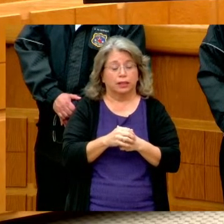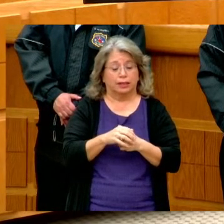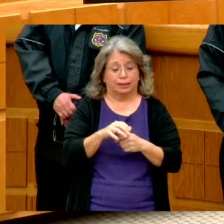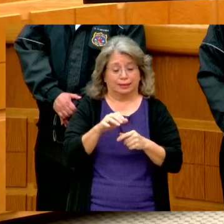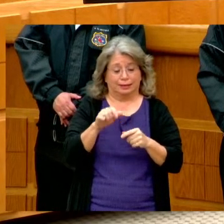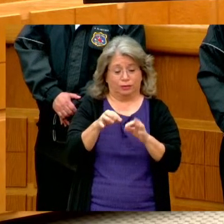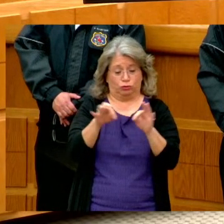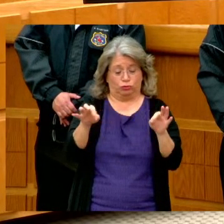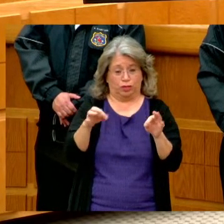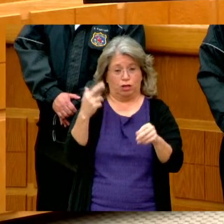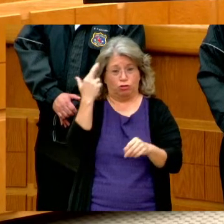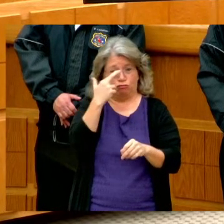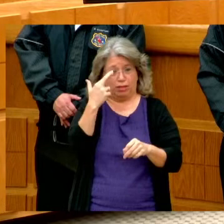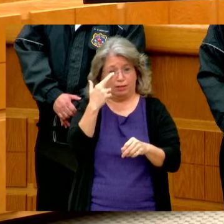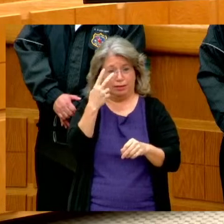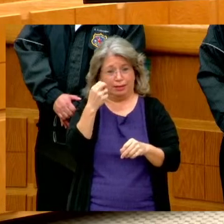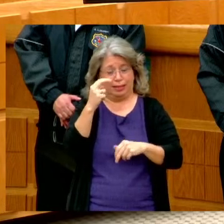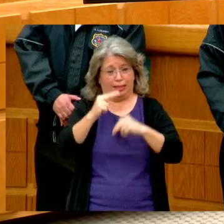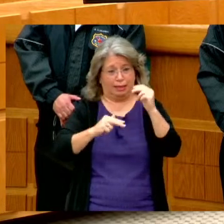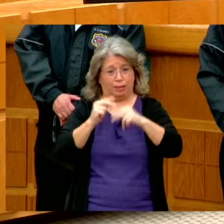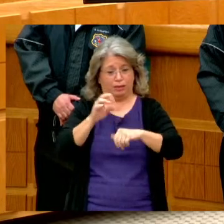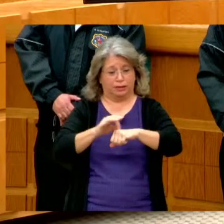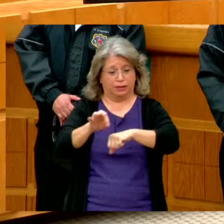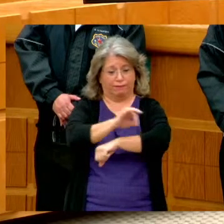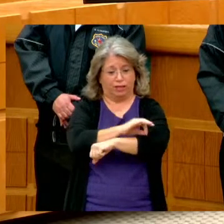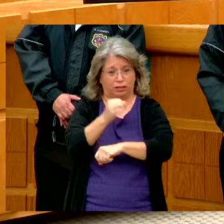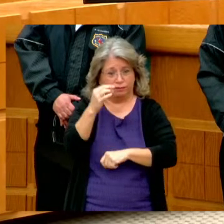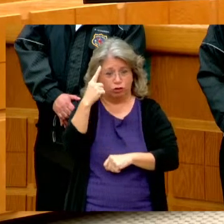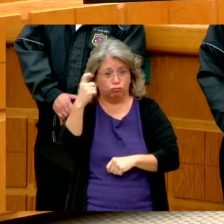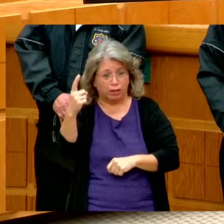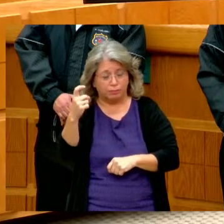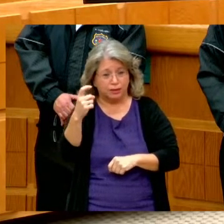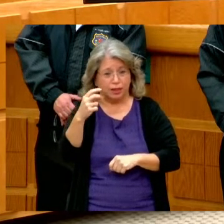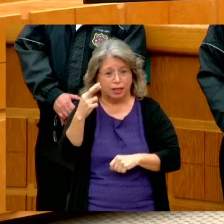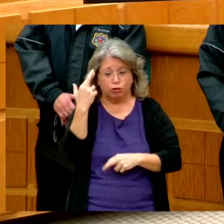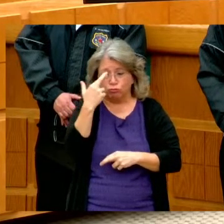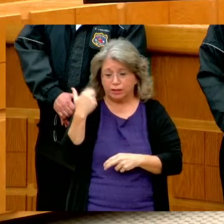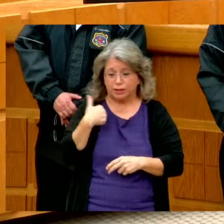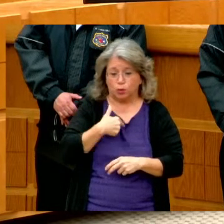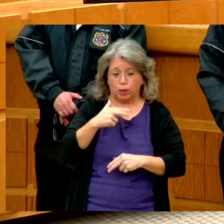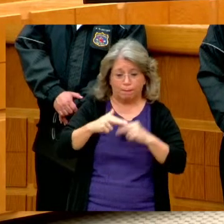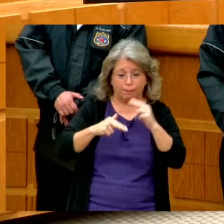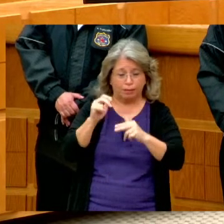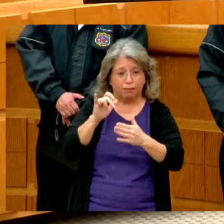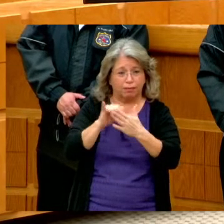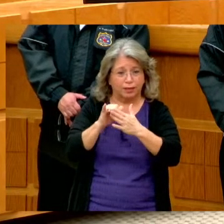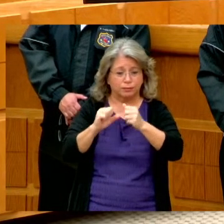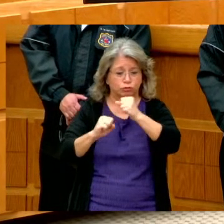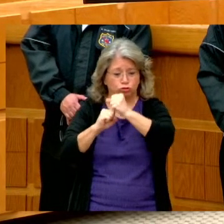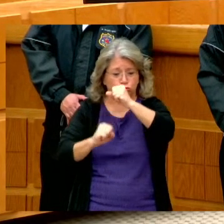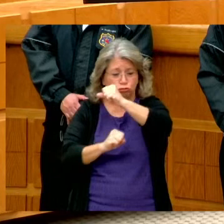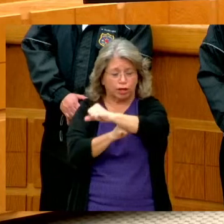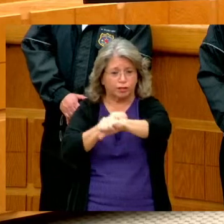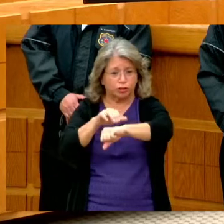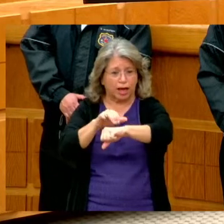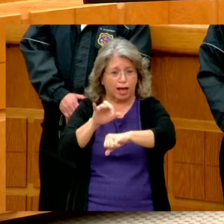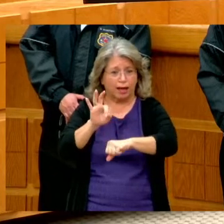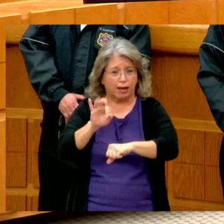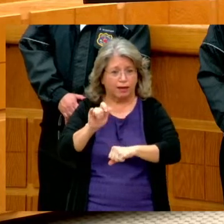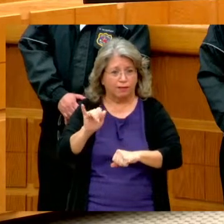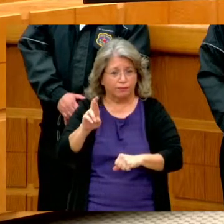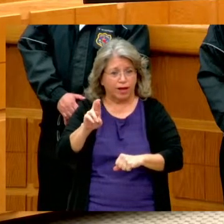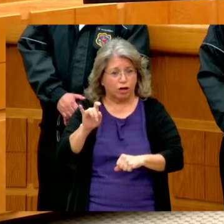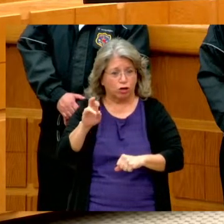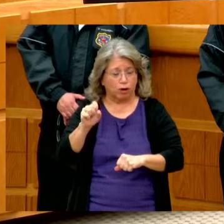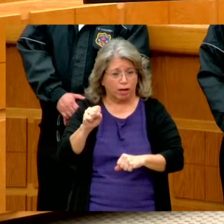he builds the Field of Dreams? The reason we built this infrastructure at the Borchard Fairgrounds to accommodate mass